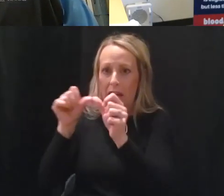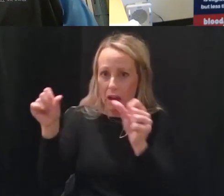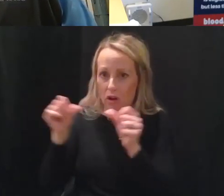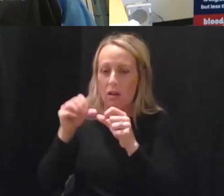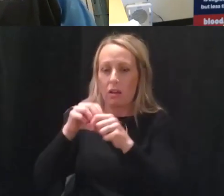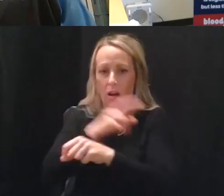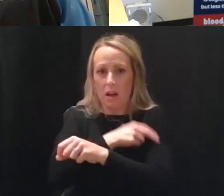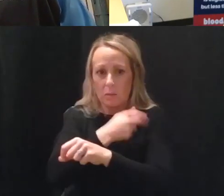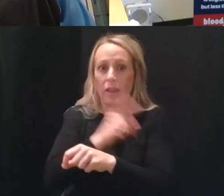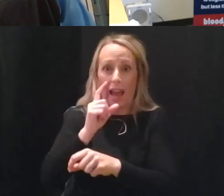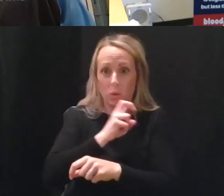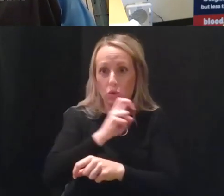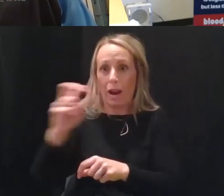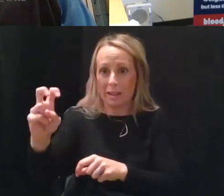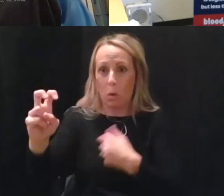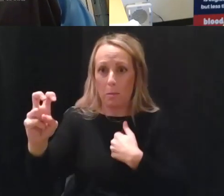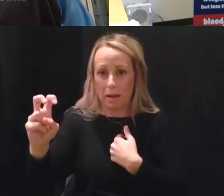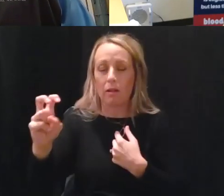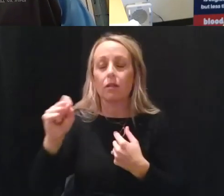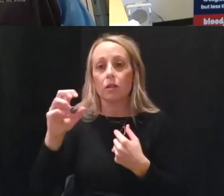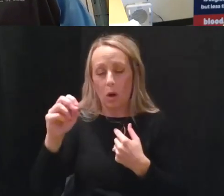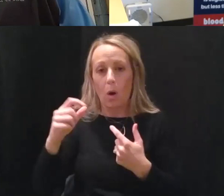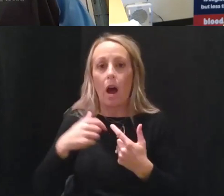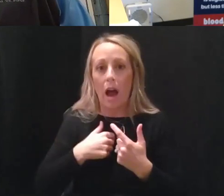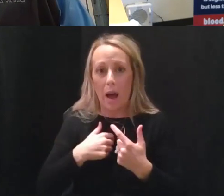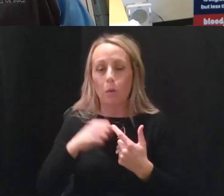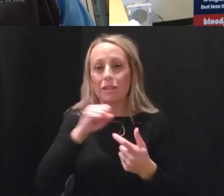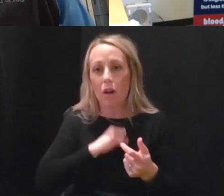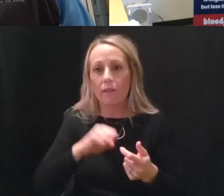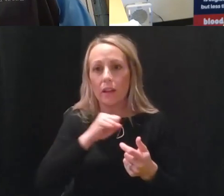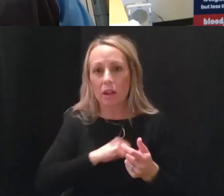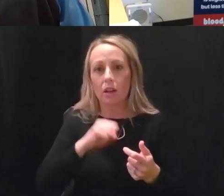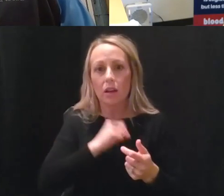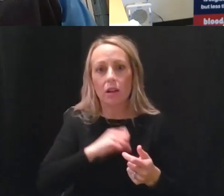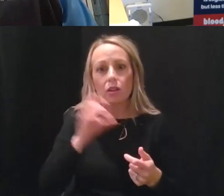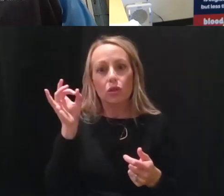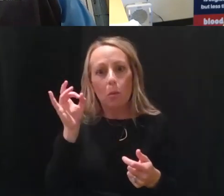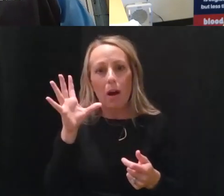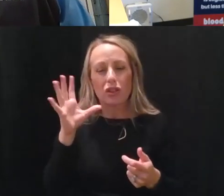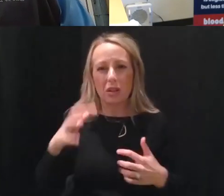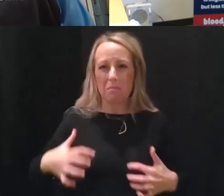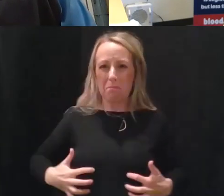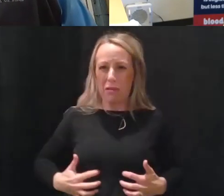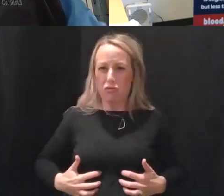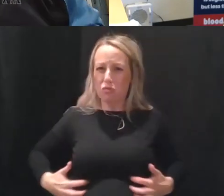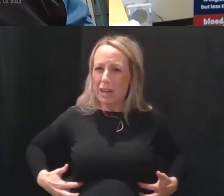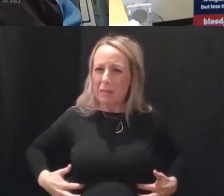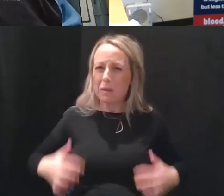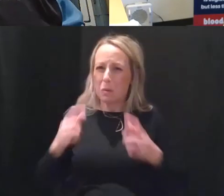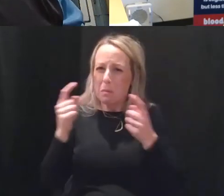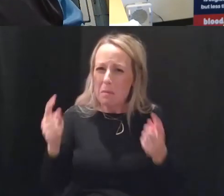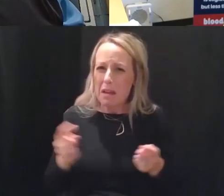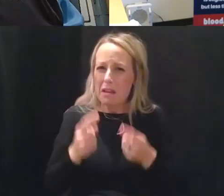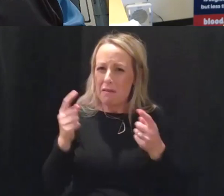there. One of the issues I was having, I was coughing so much that my ribs hurt, like somebody was punching them.